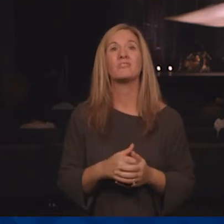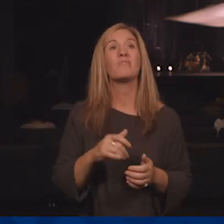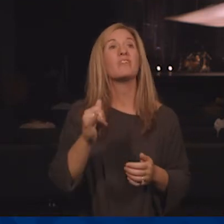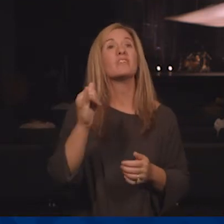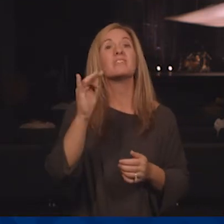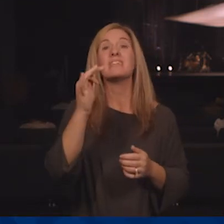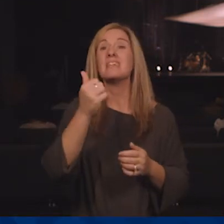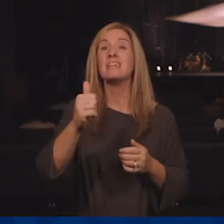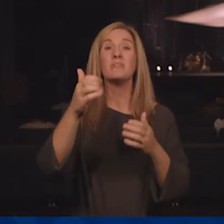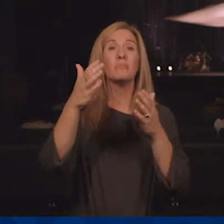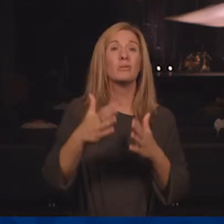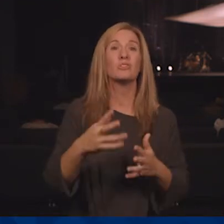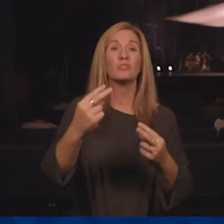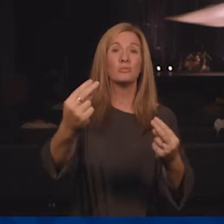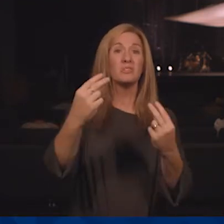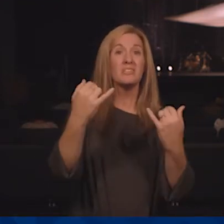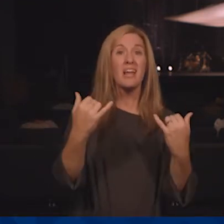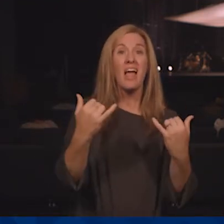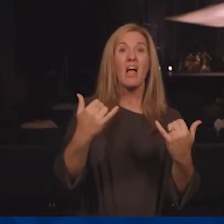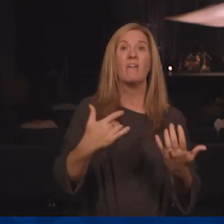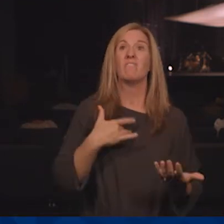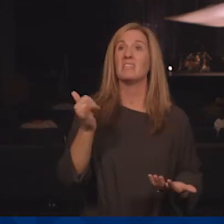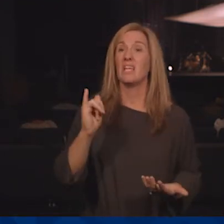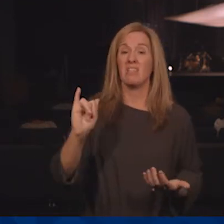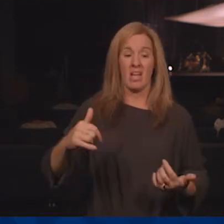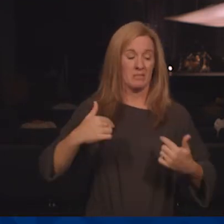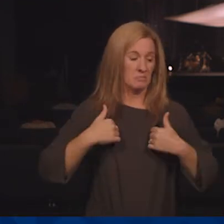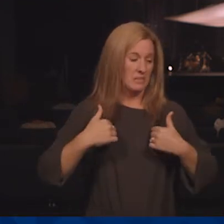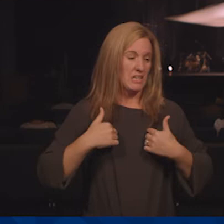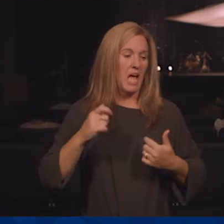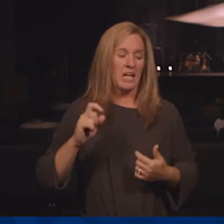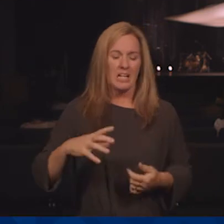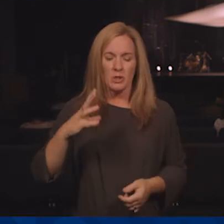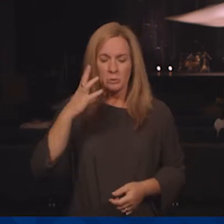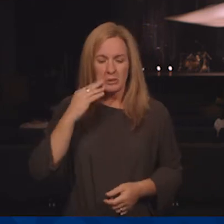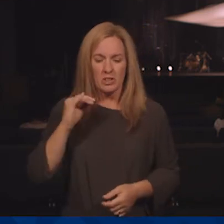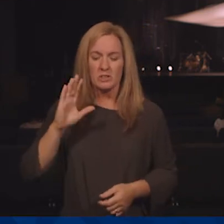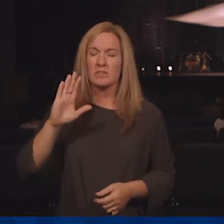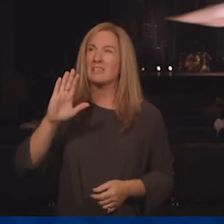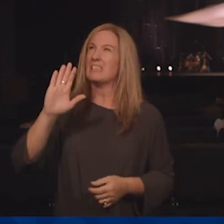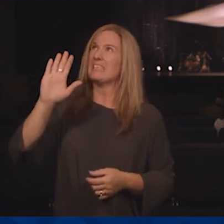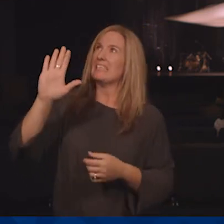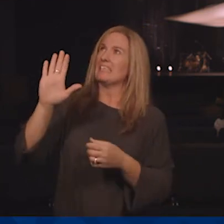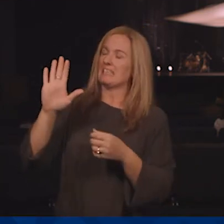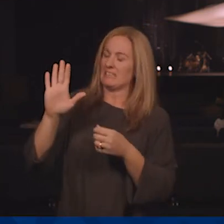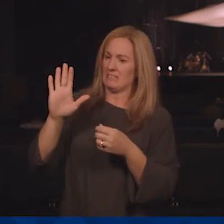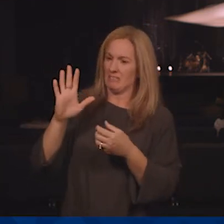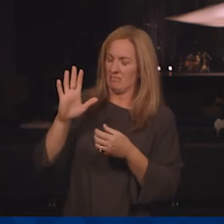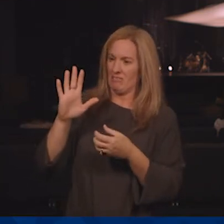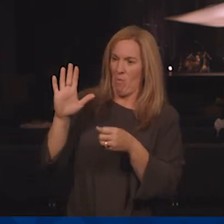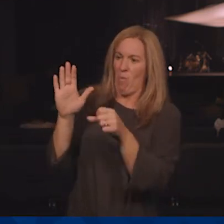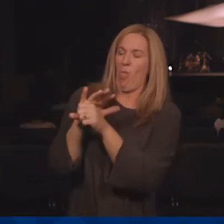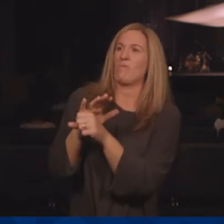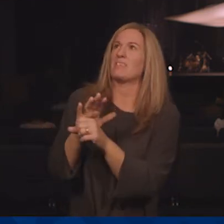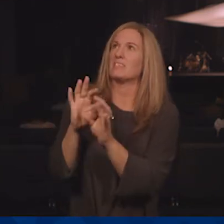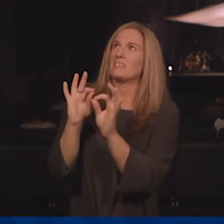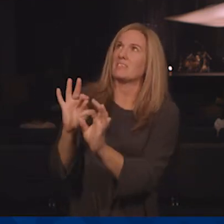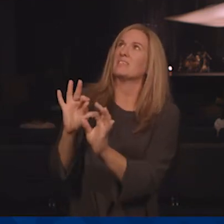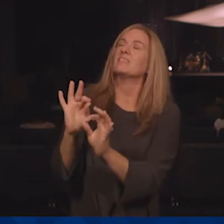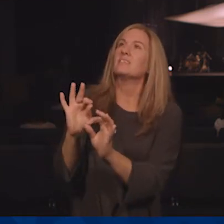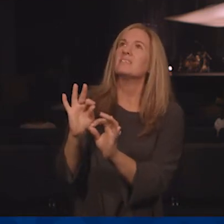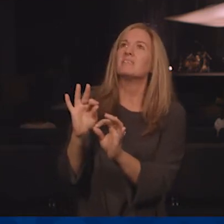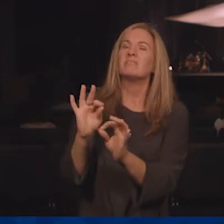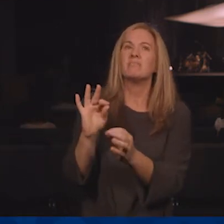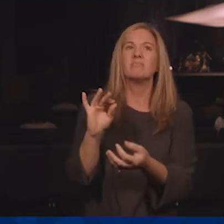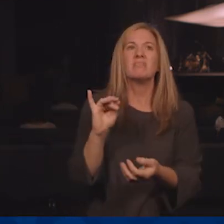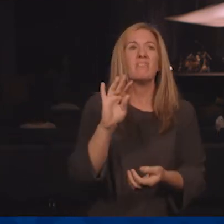who feels like I need to be made whole, if you are experiencing in